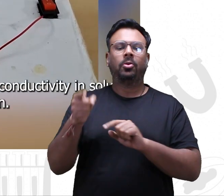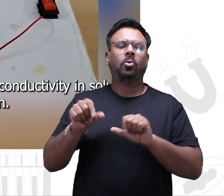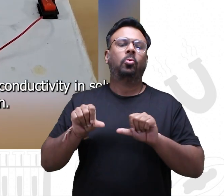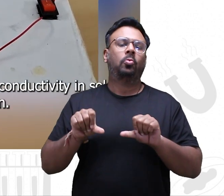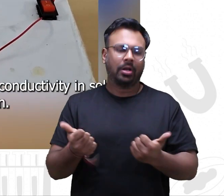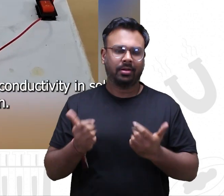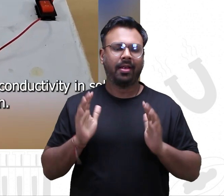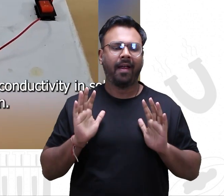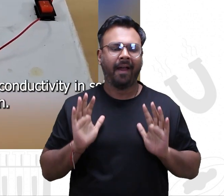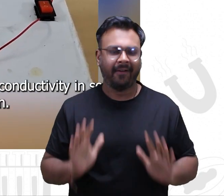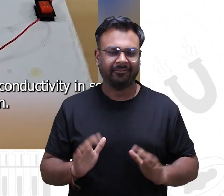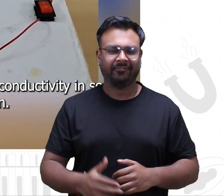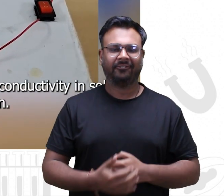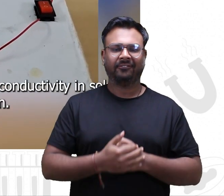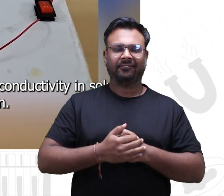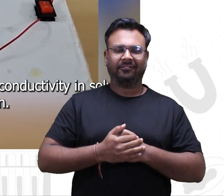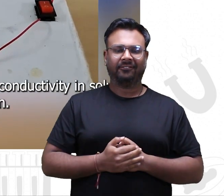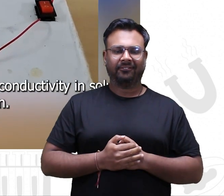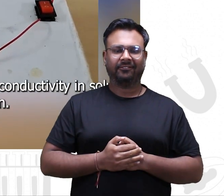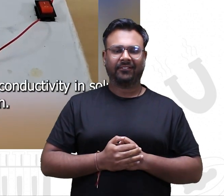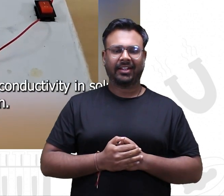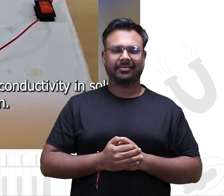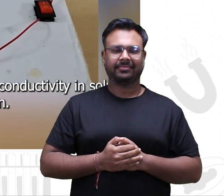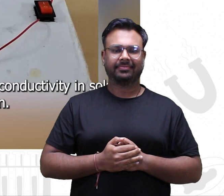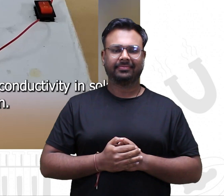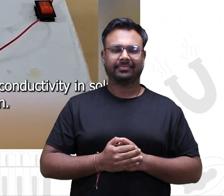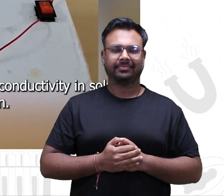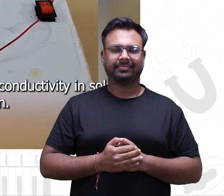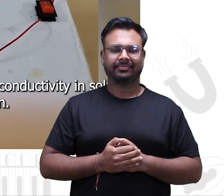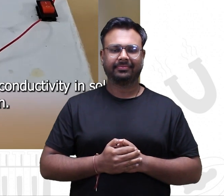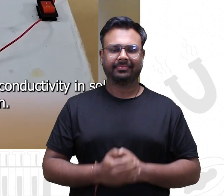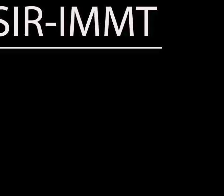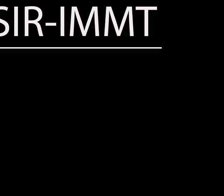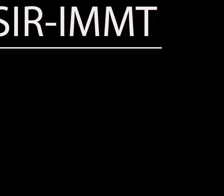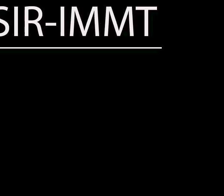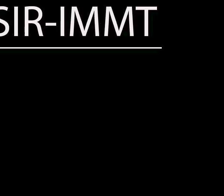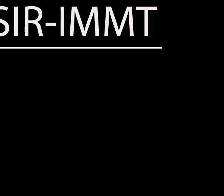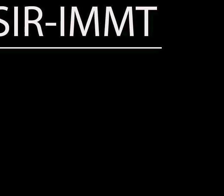solutions, which depends on the presence of free moving ions in the solution.